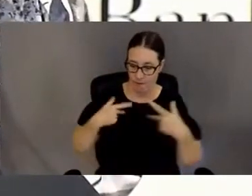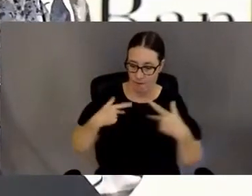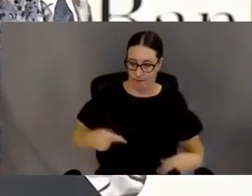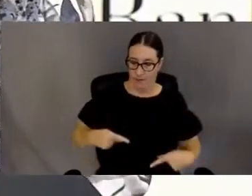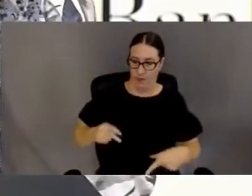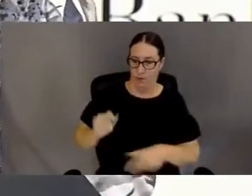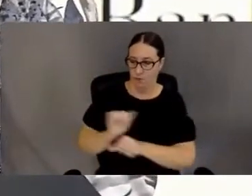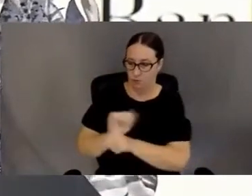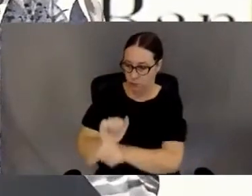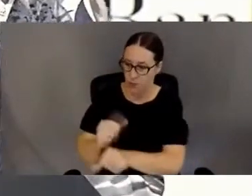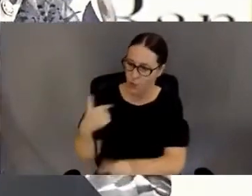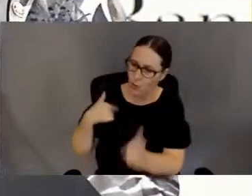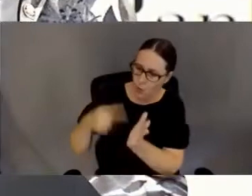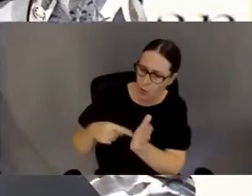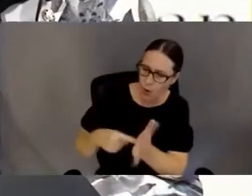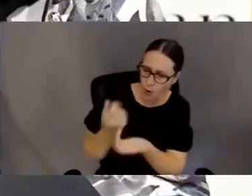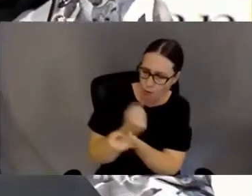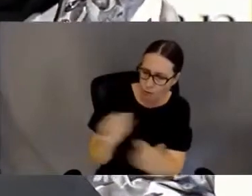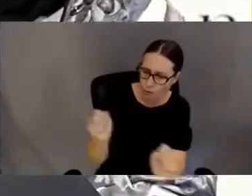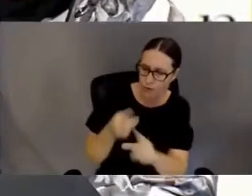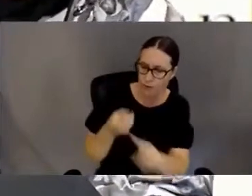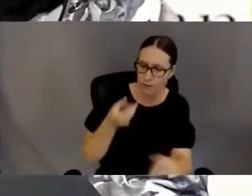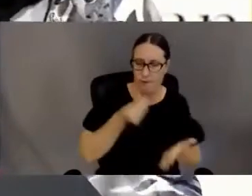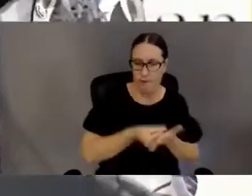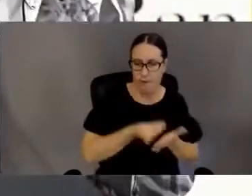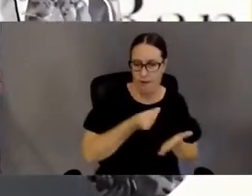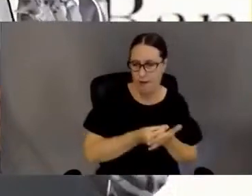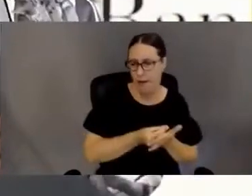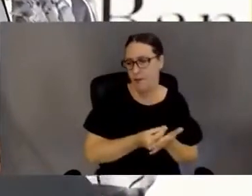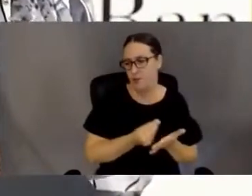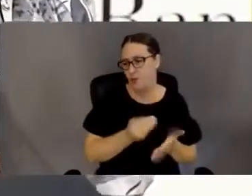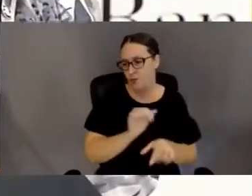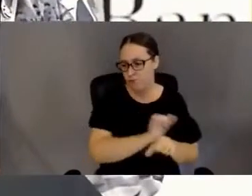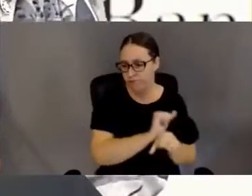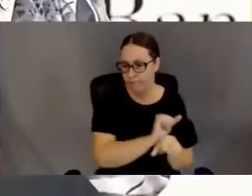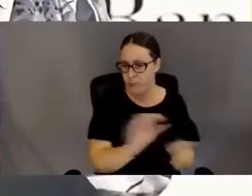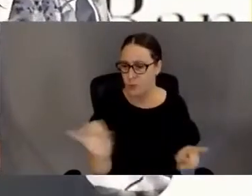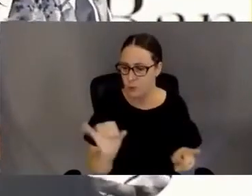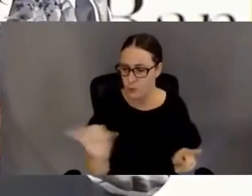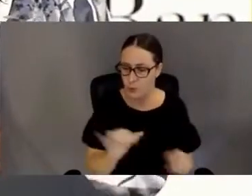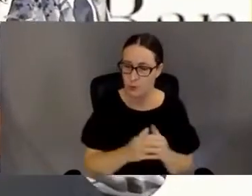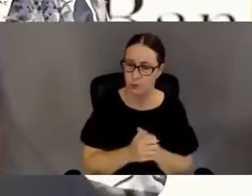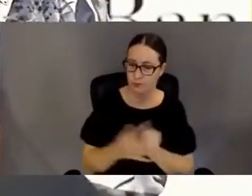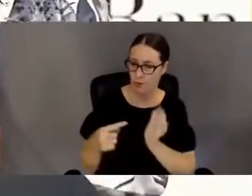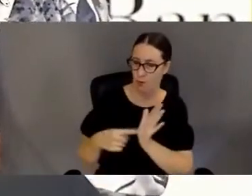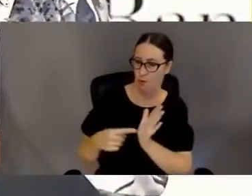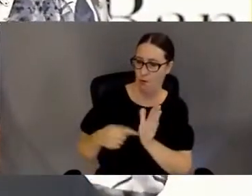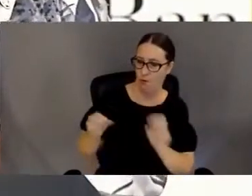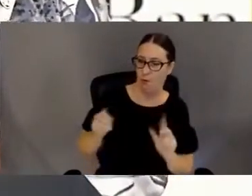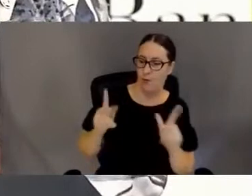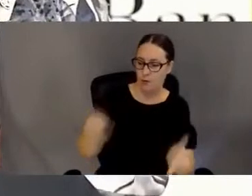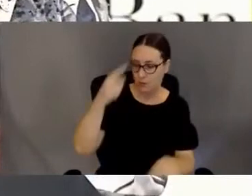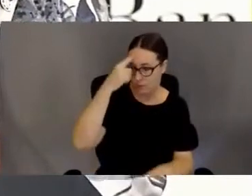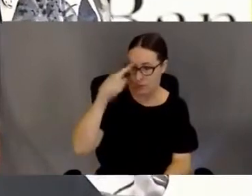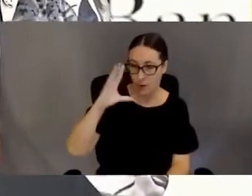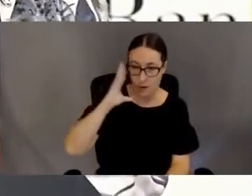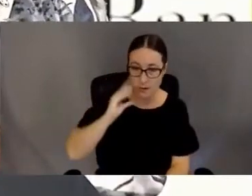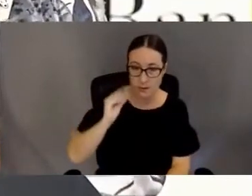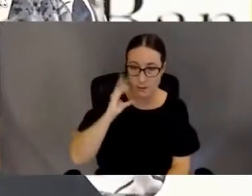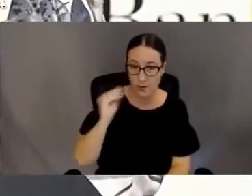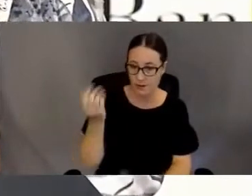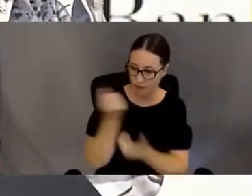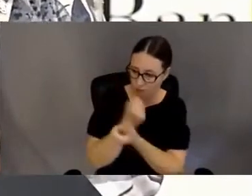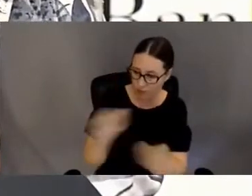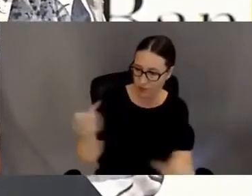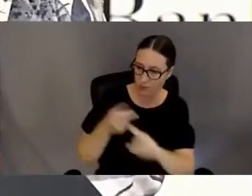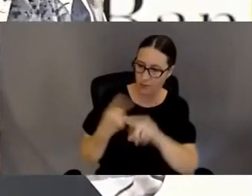them freedom from financial bondage as well. We owed them opportunity to experience freedom from poverty